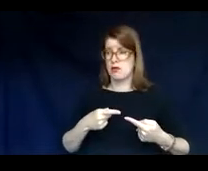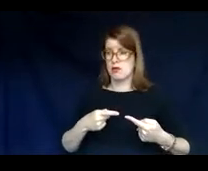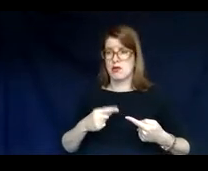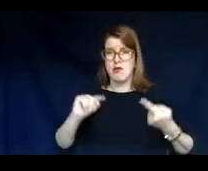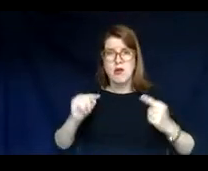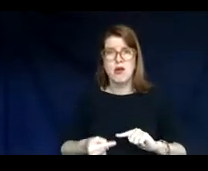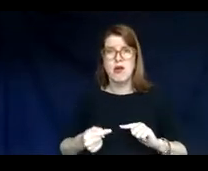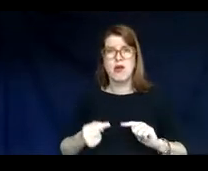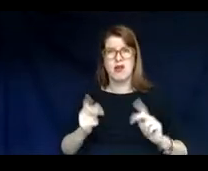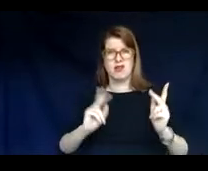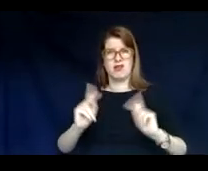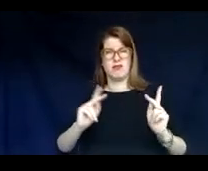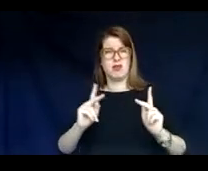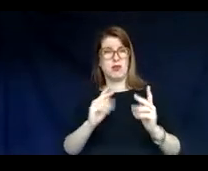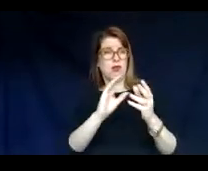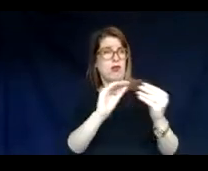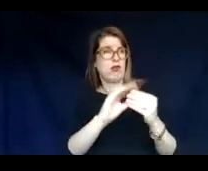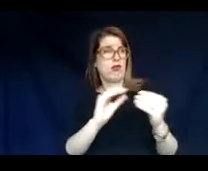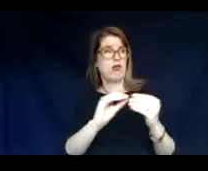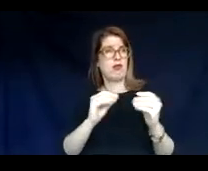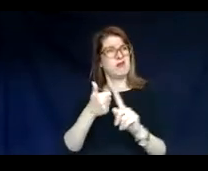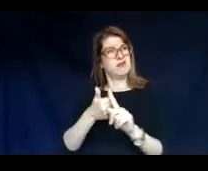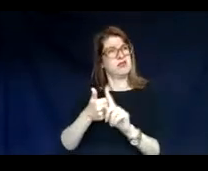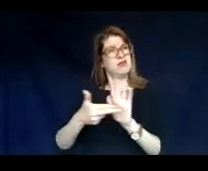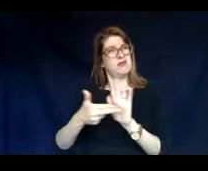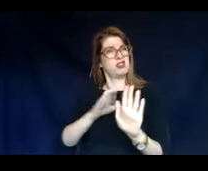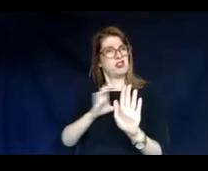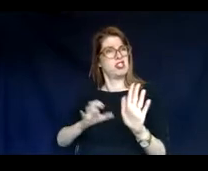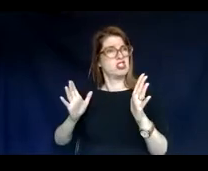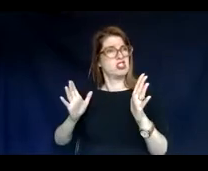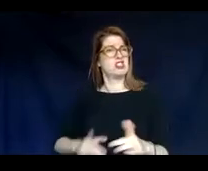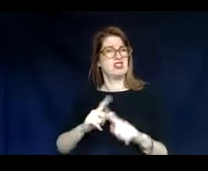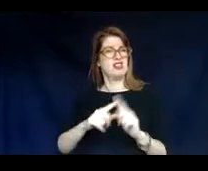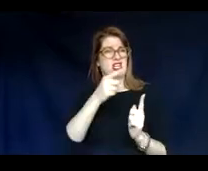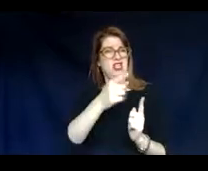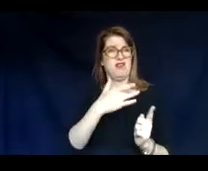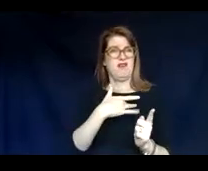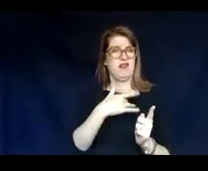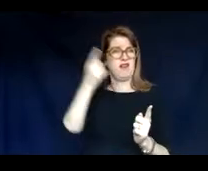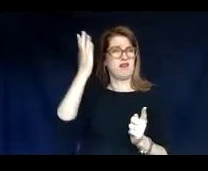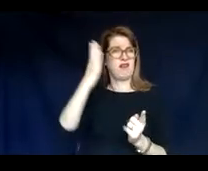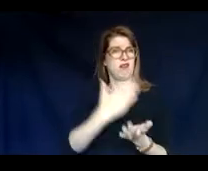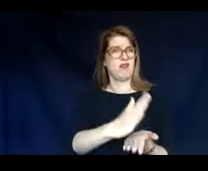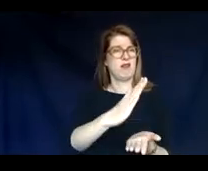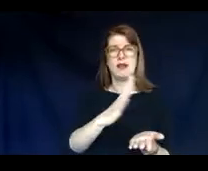words that have pushed you away from God. That is not his way. That is what evil does.